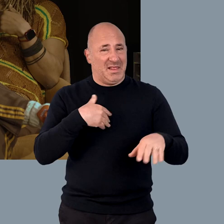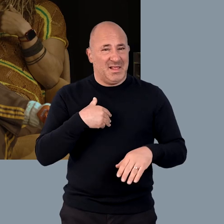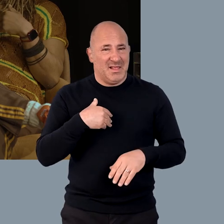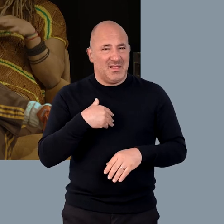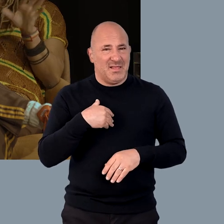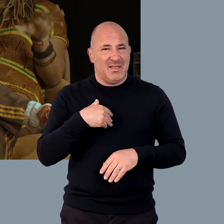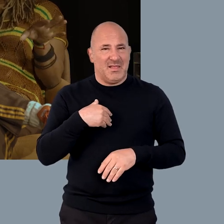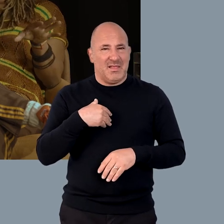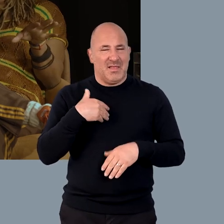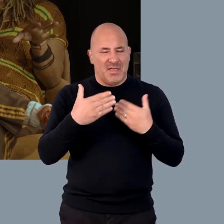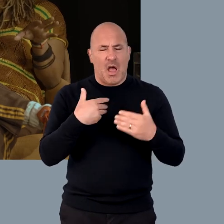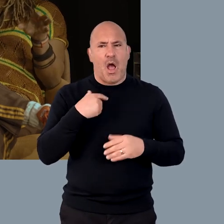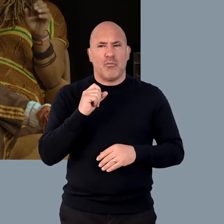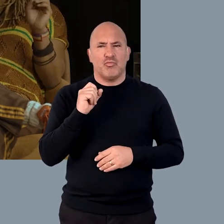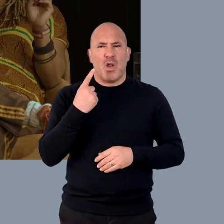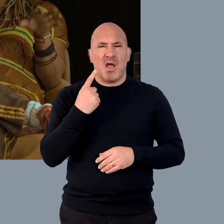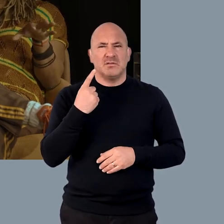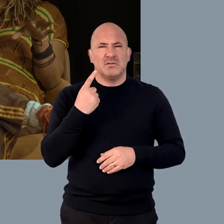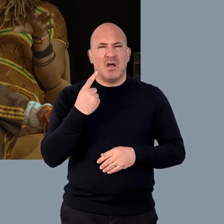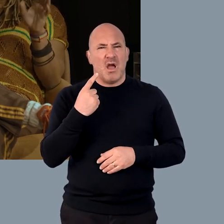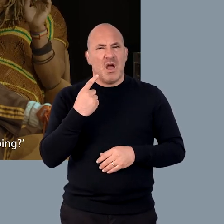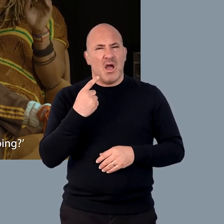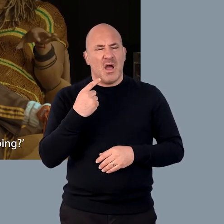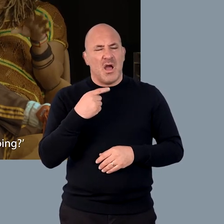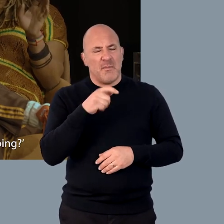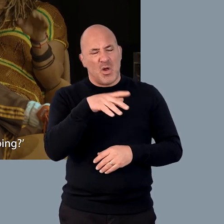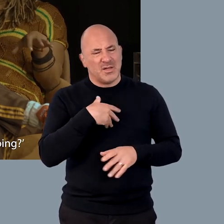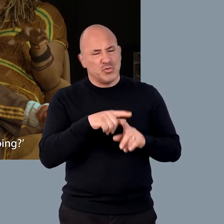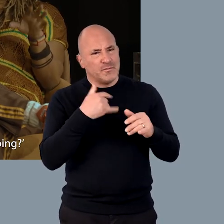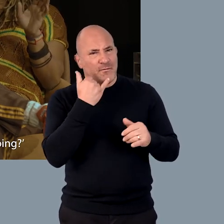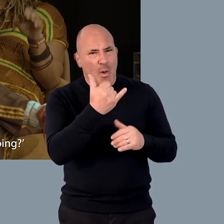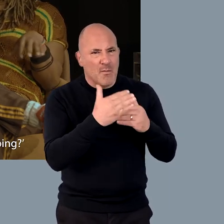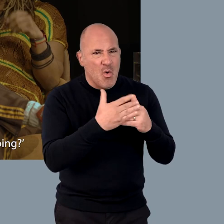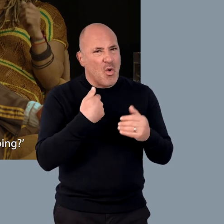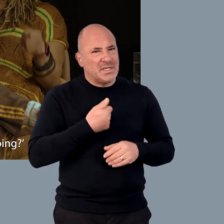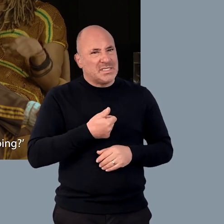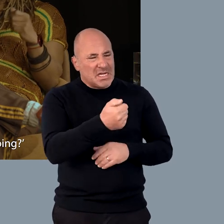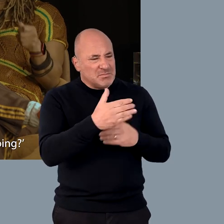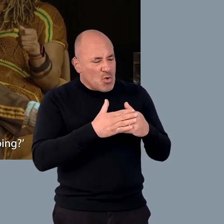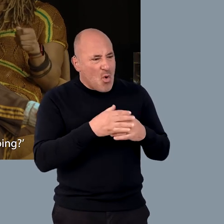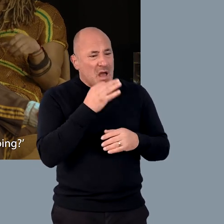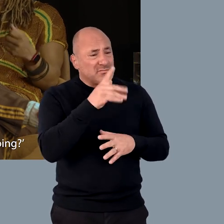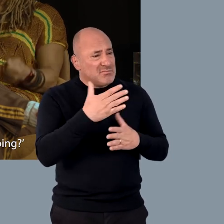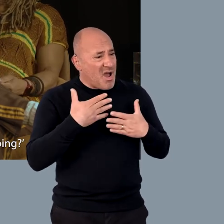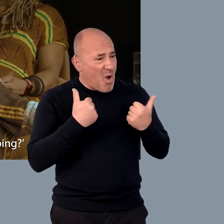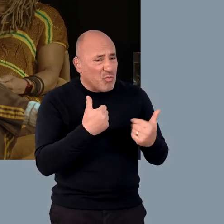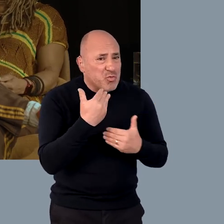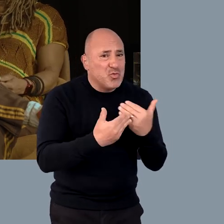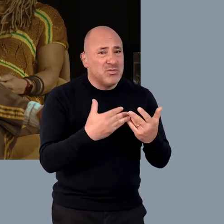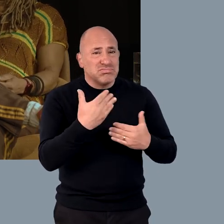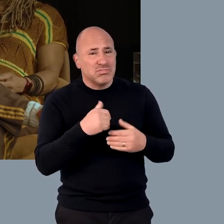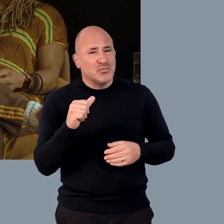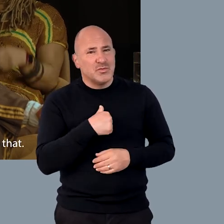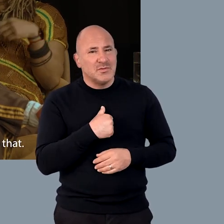badly behaved, but I suddenly realized I just need to call this person more or text them more and say how you doing?